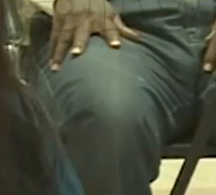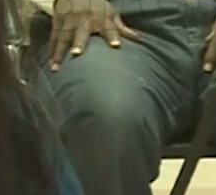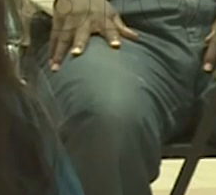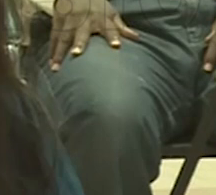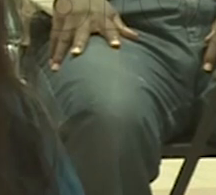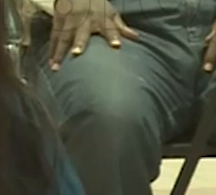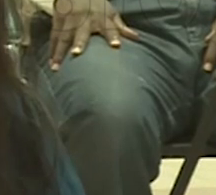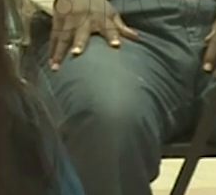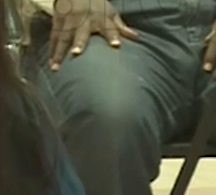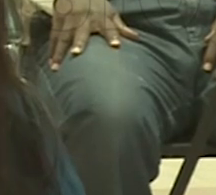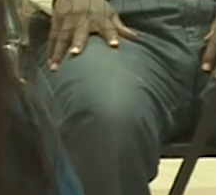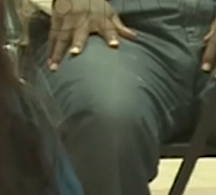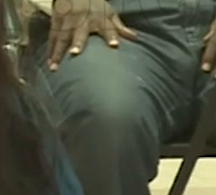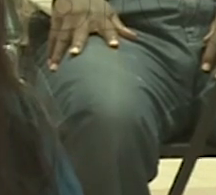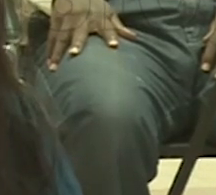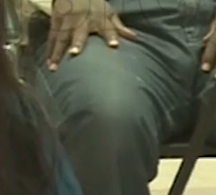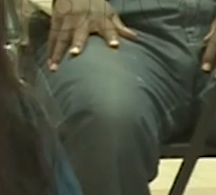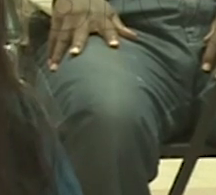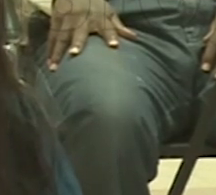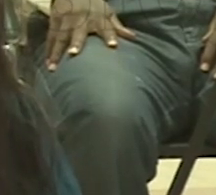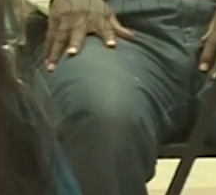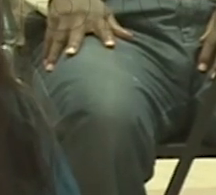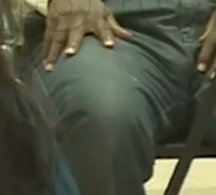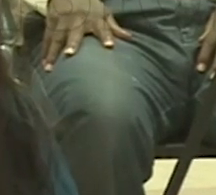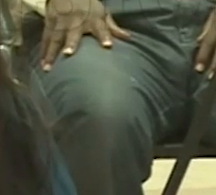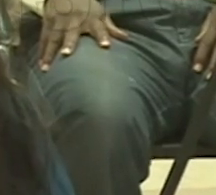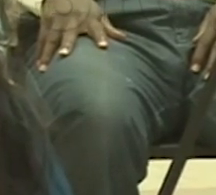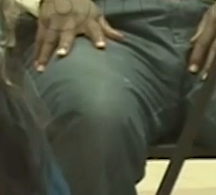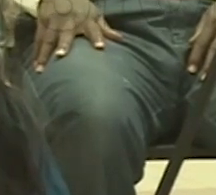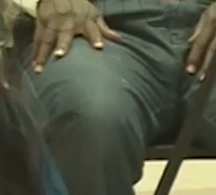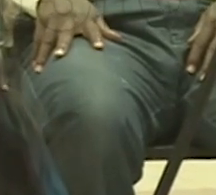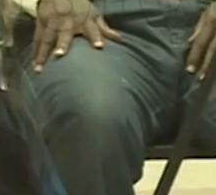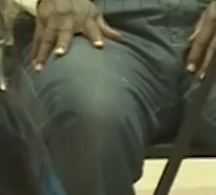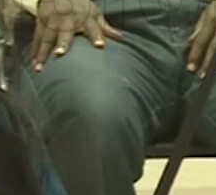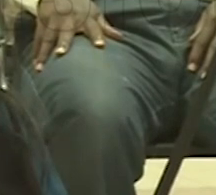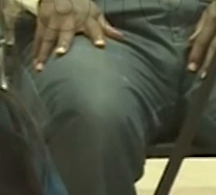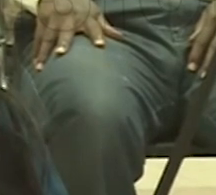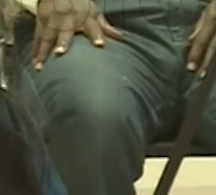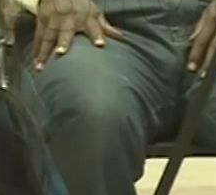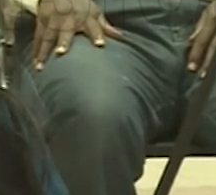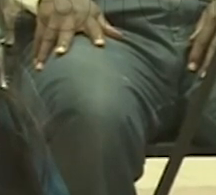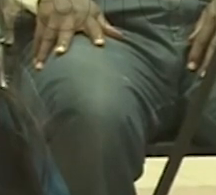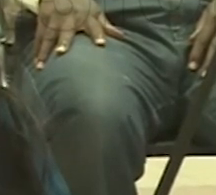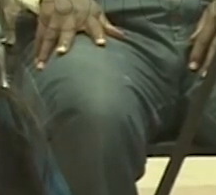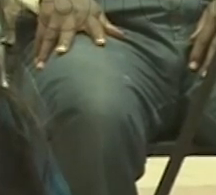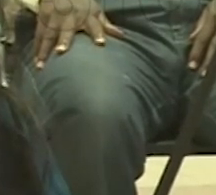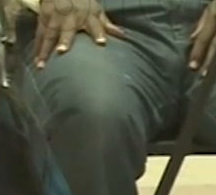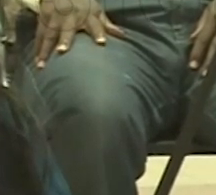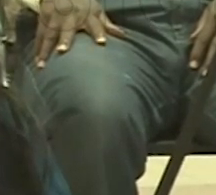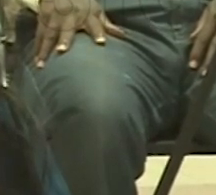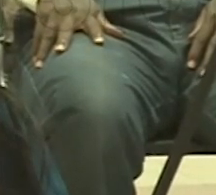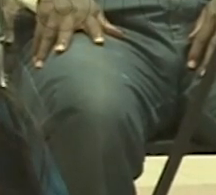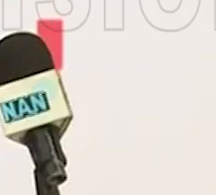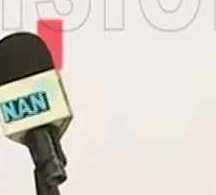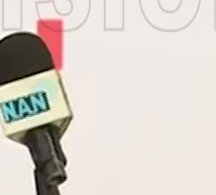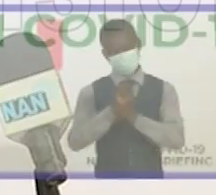the different labs in the network. So on a good day, about 4,000, you know, anywhere between 3,000 and 4,000. So pushing very